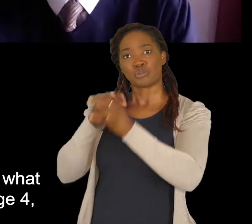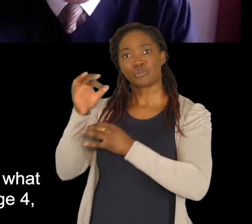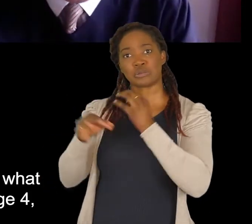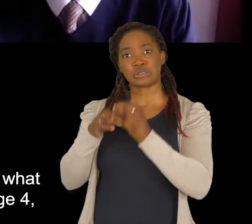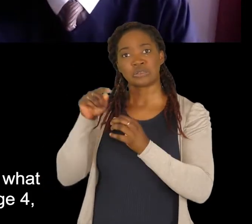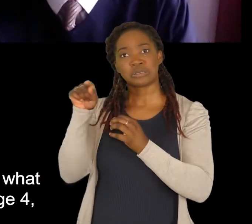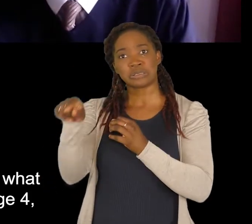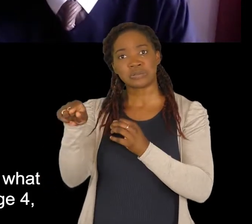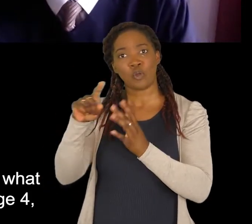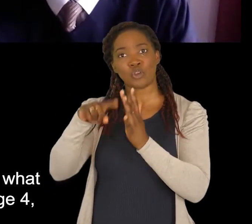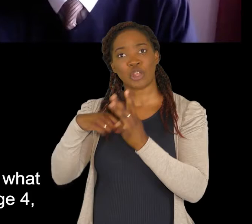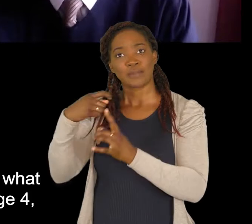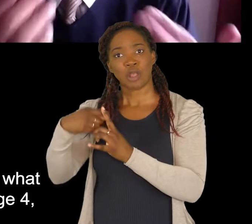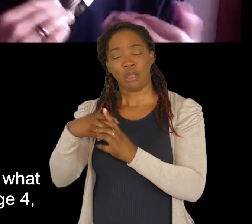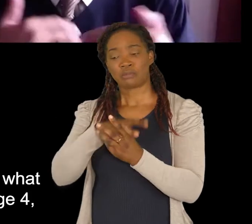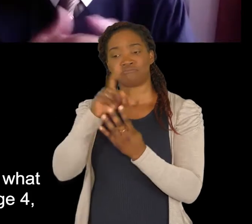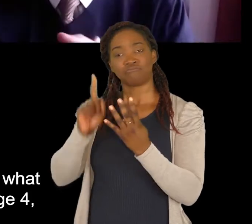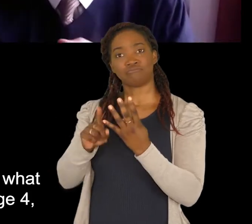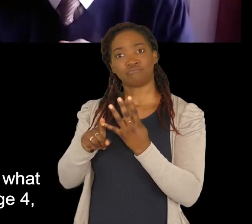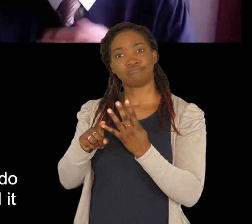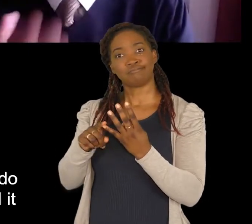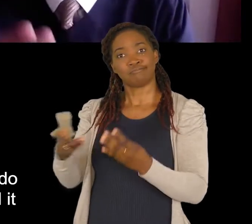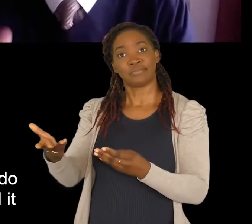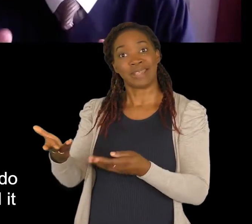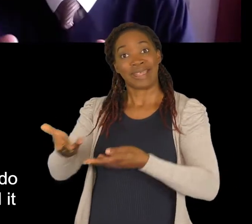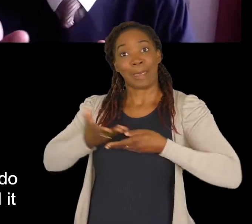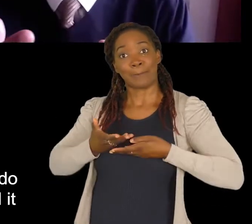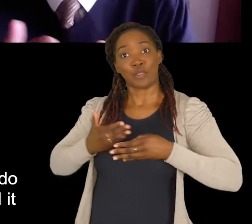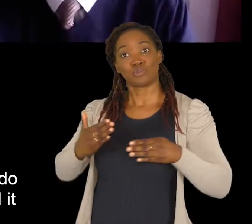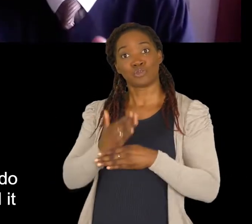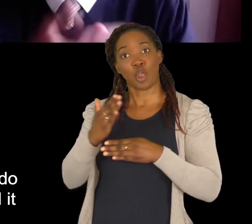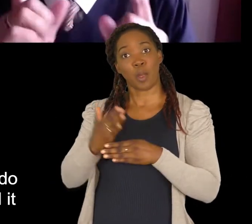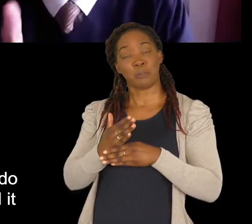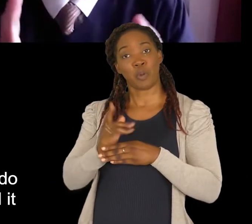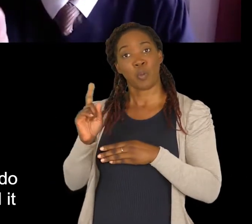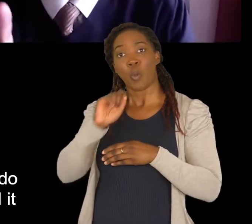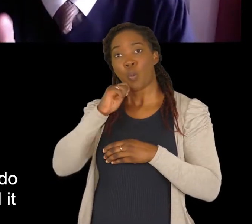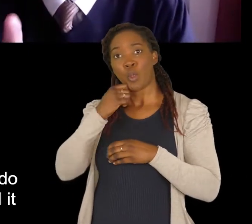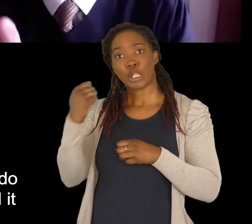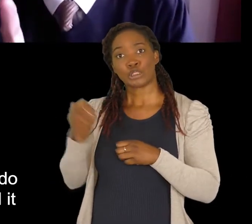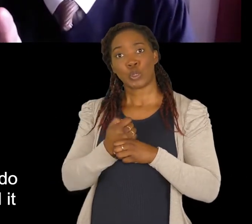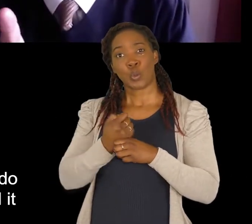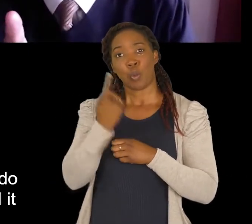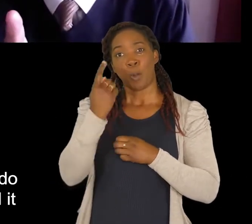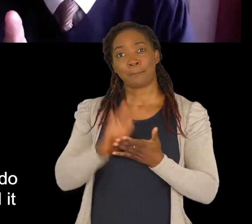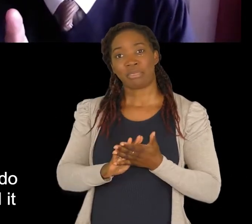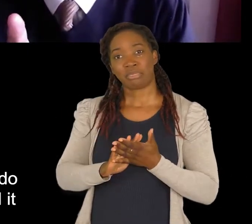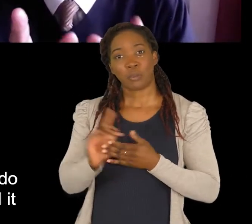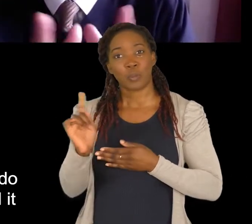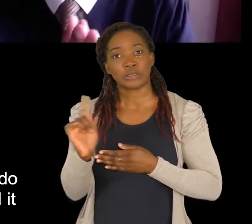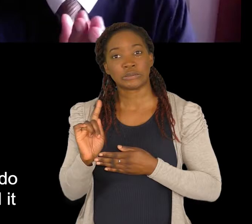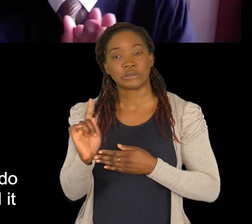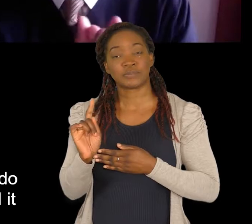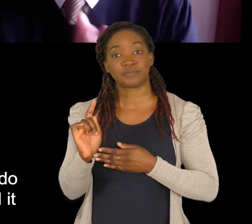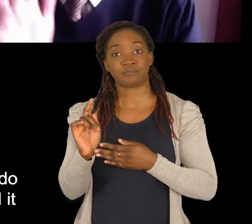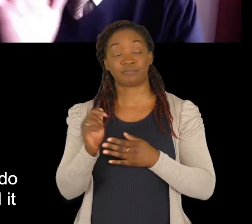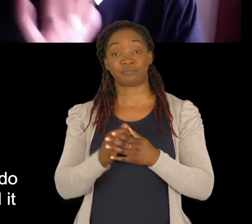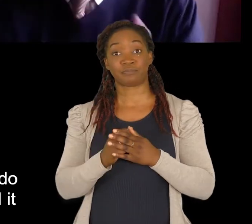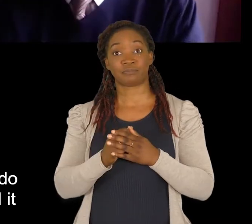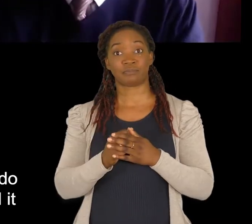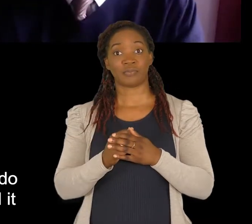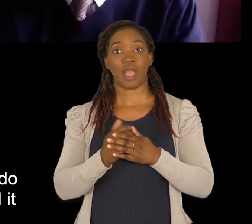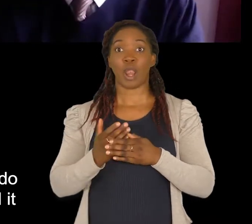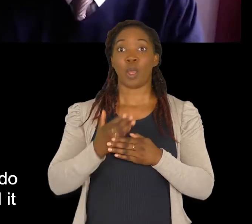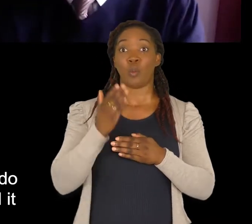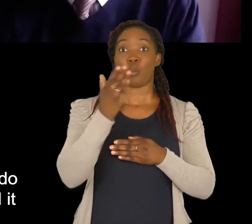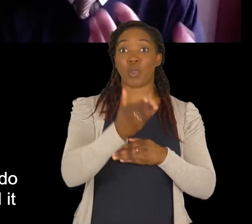I have for you, James? And page 4, if you give me this job, what am I going to do in the first 1 month, right? And I went